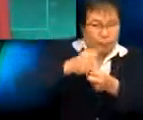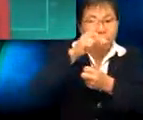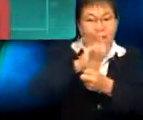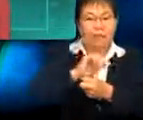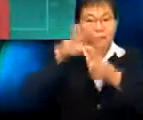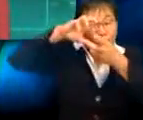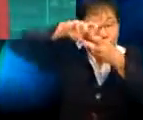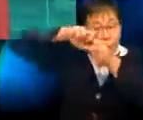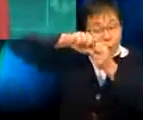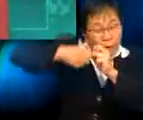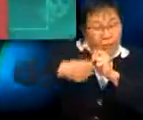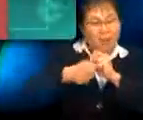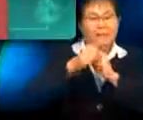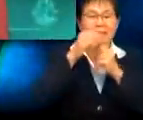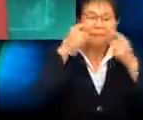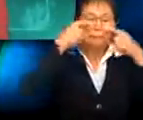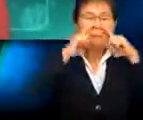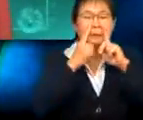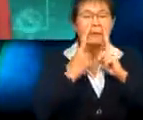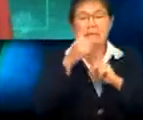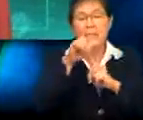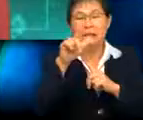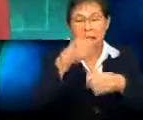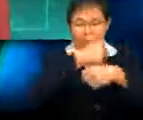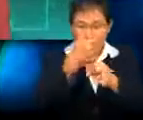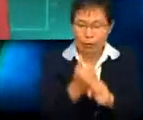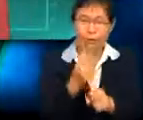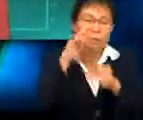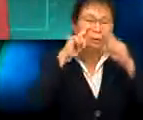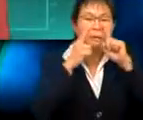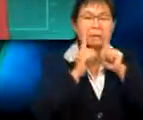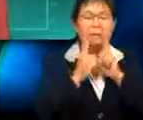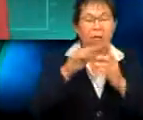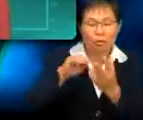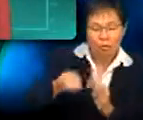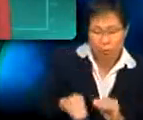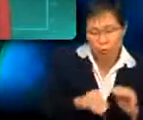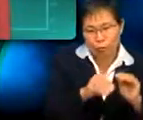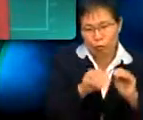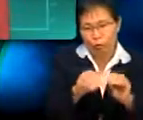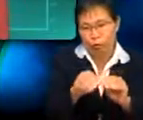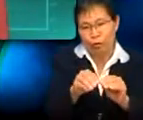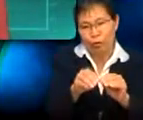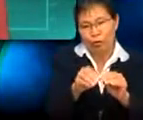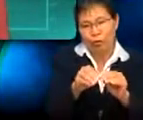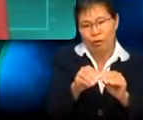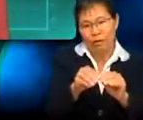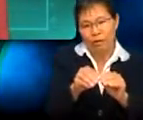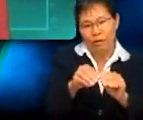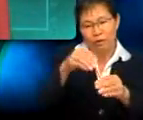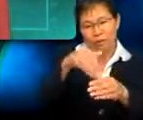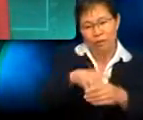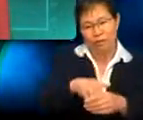eyelid, which will squeeze the tear gland. This produces tears that flow too fast to be